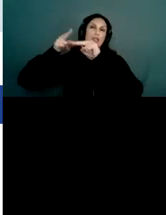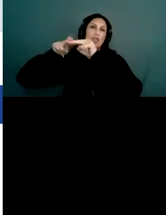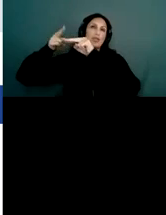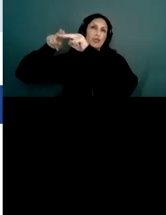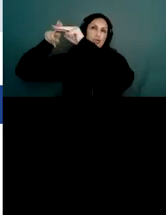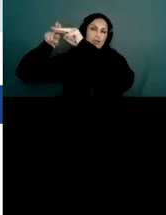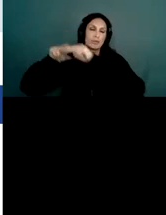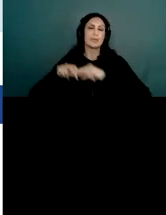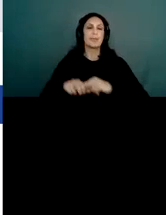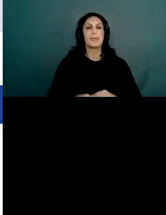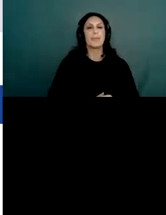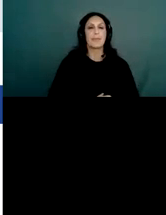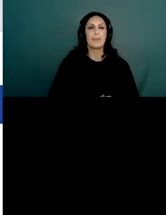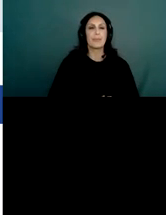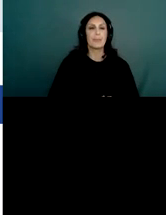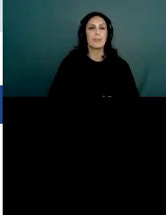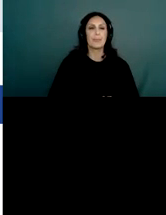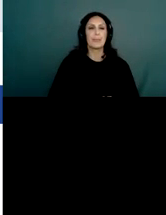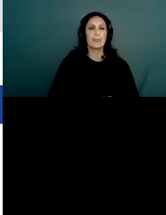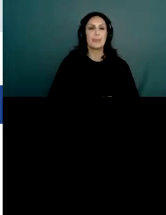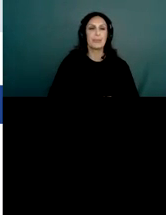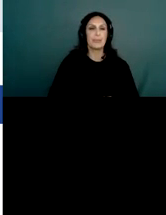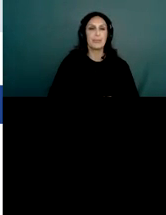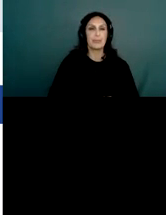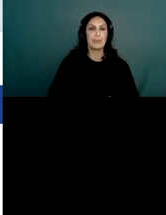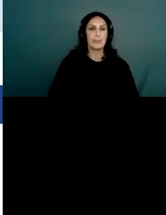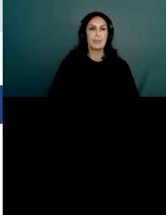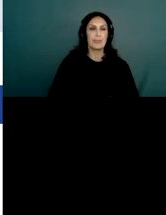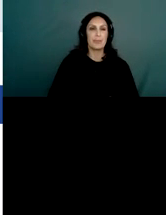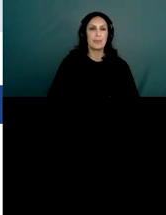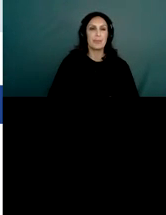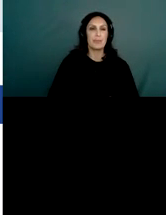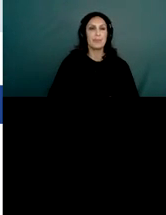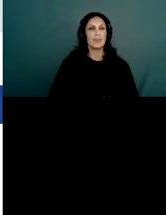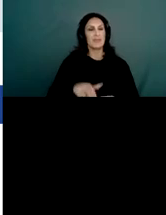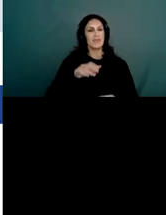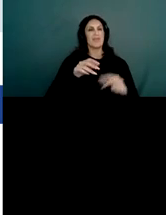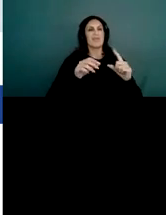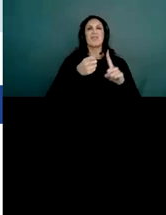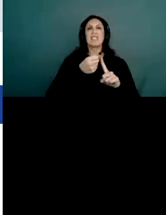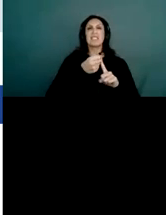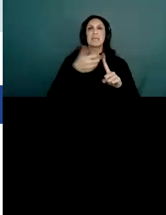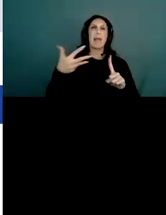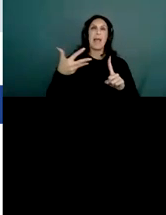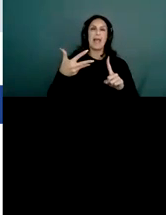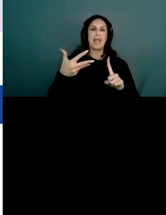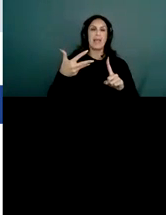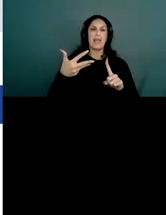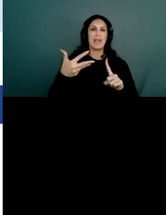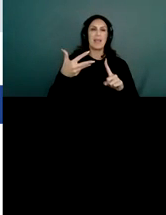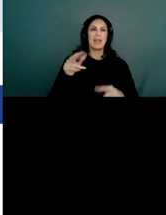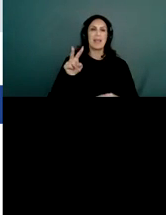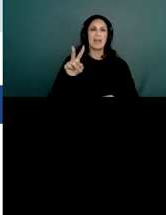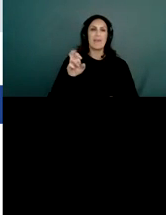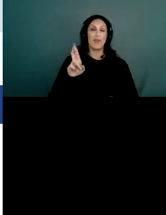I want you to take note that there is an option for expanded version and classic version. Your